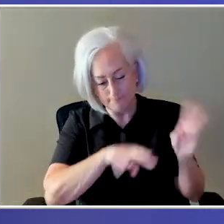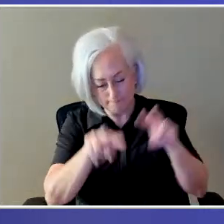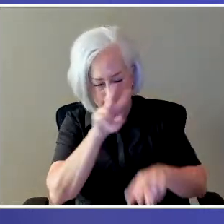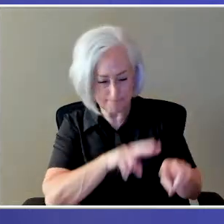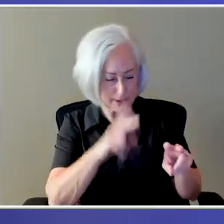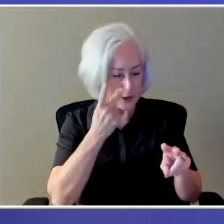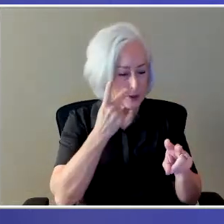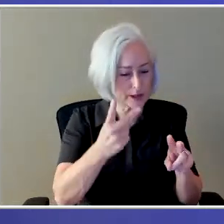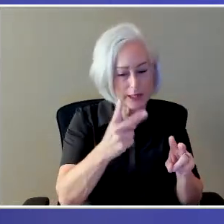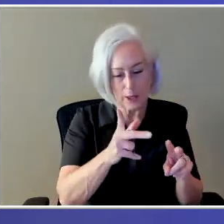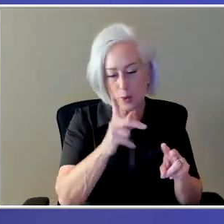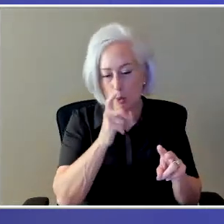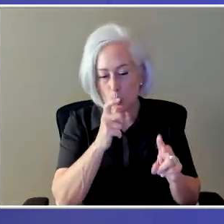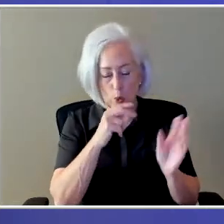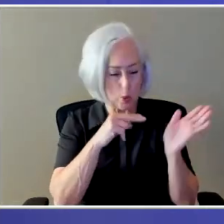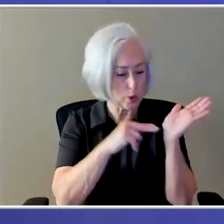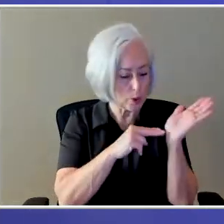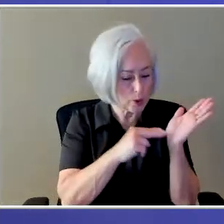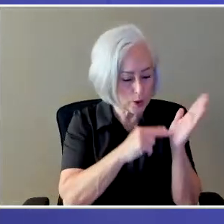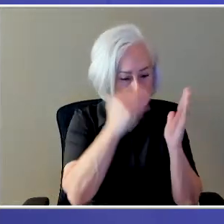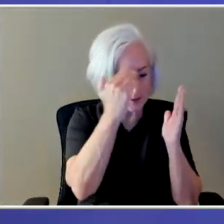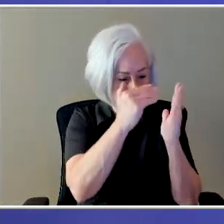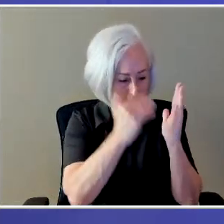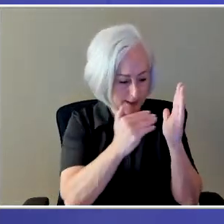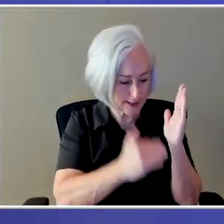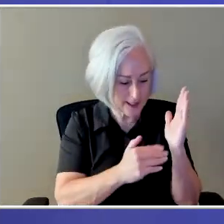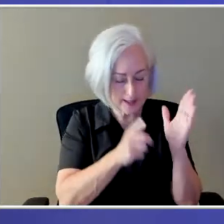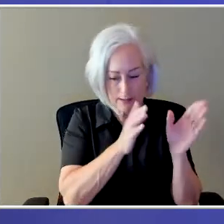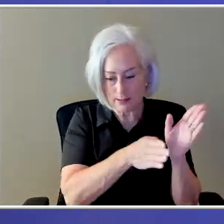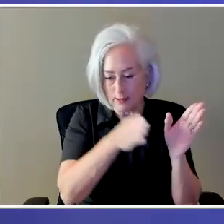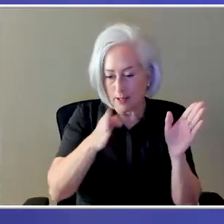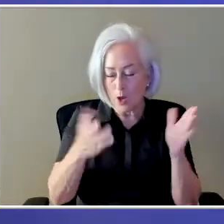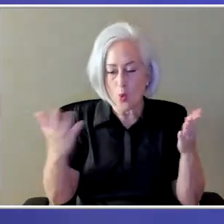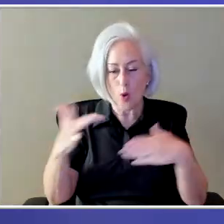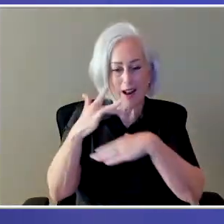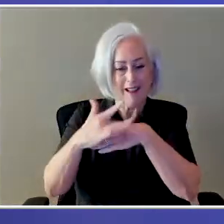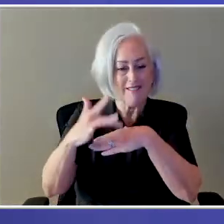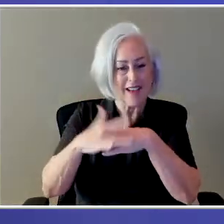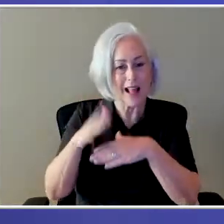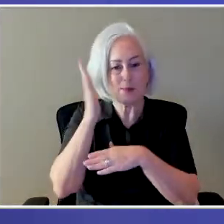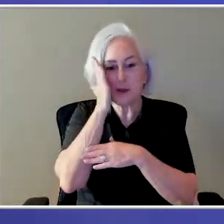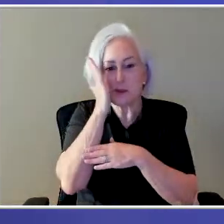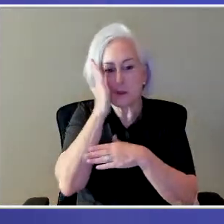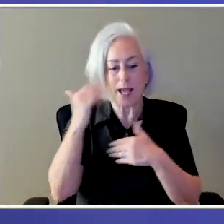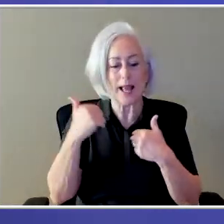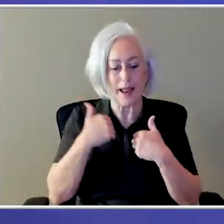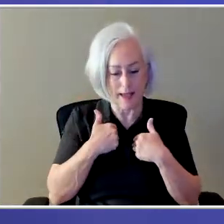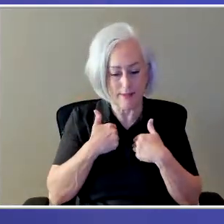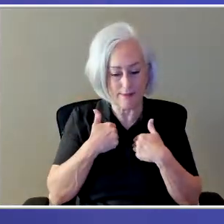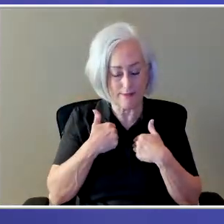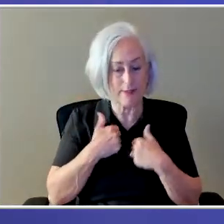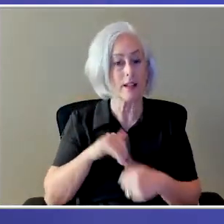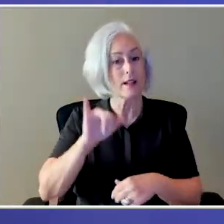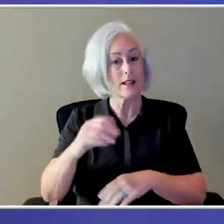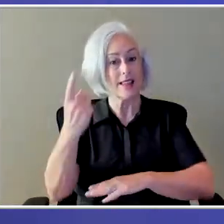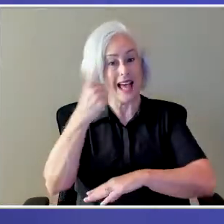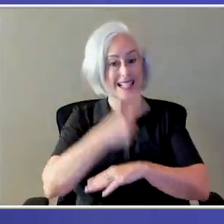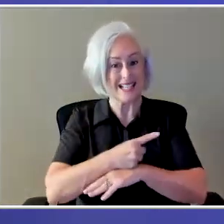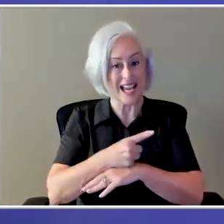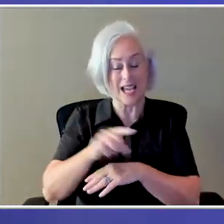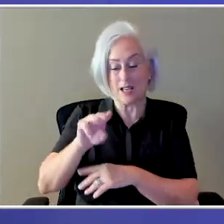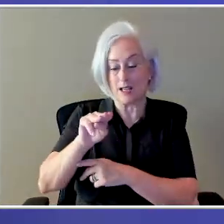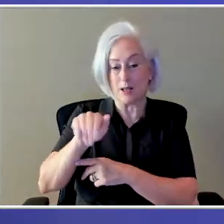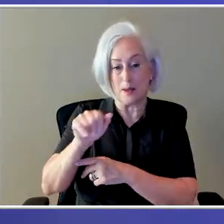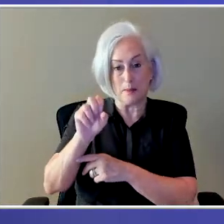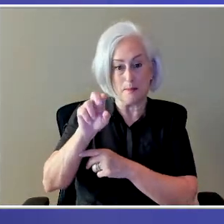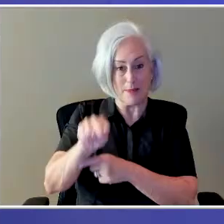open beds, and that day it was Mason. And then he will get report on the nurse that is taking care of him